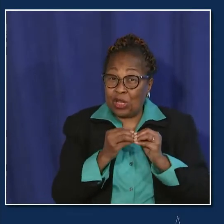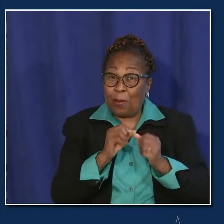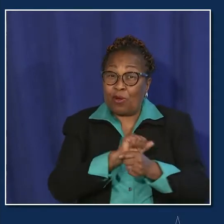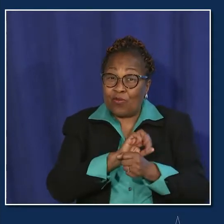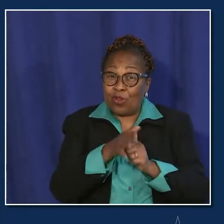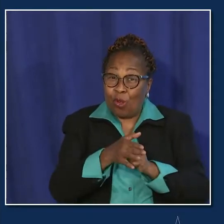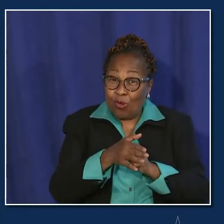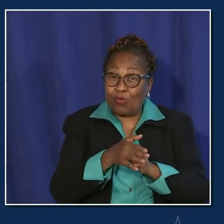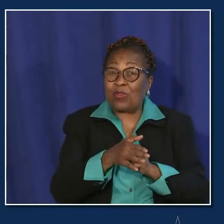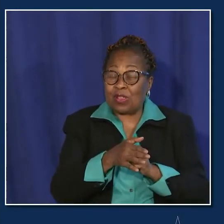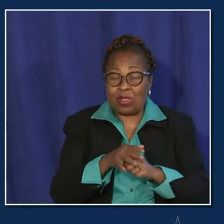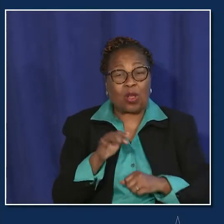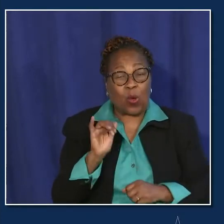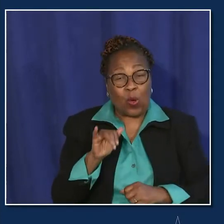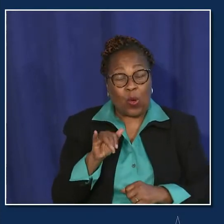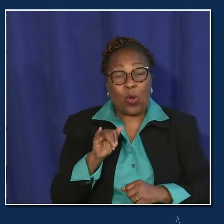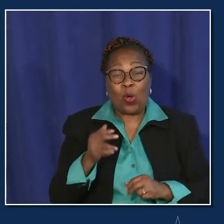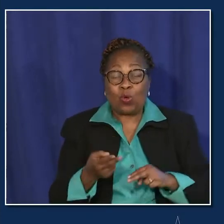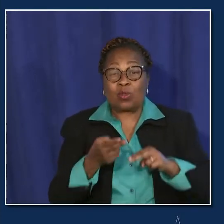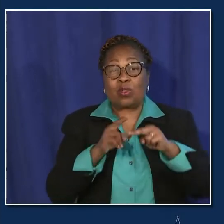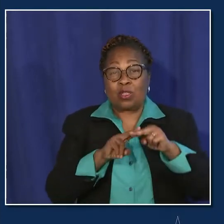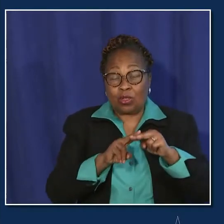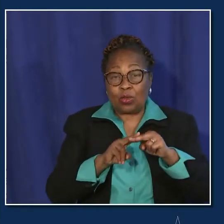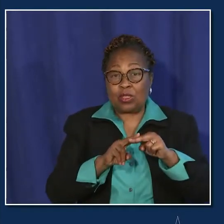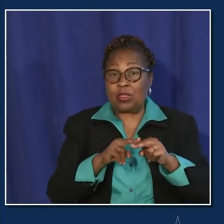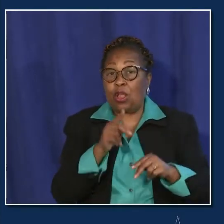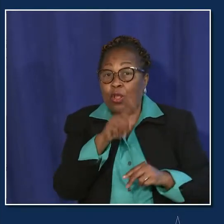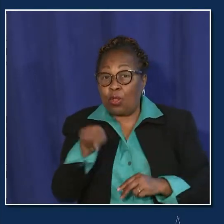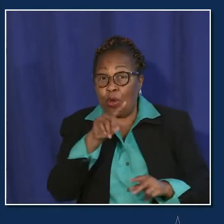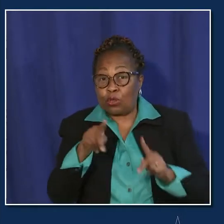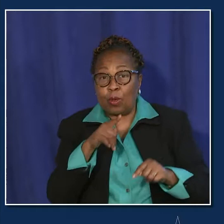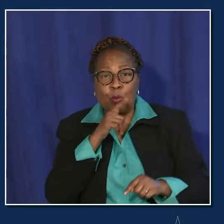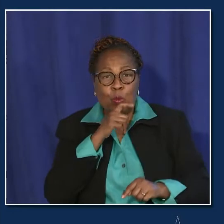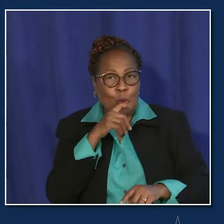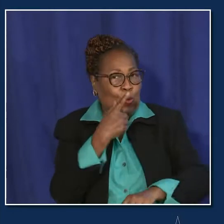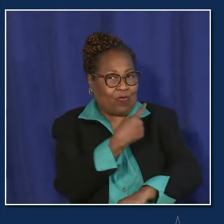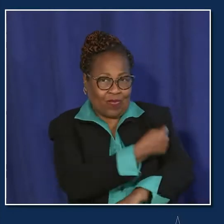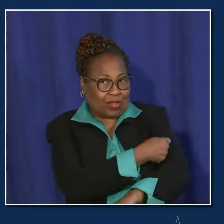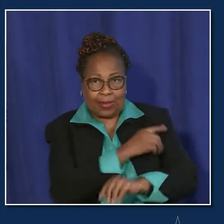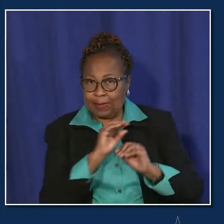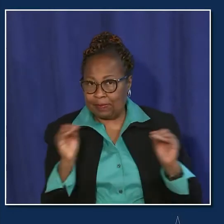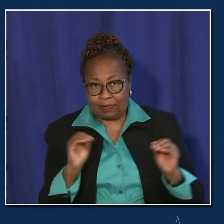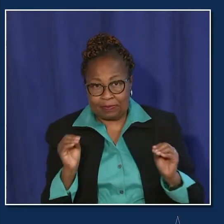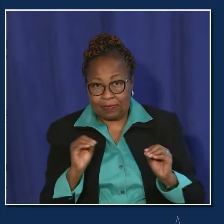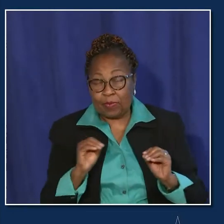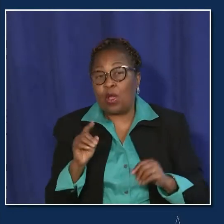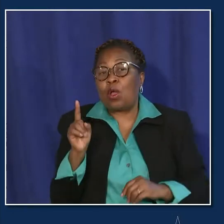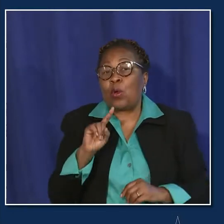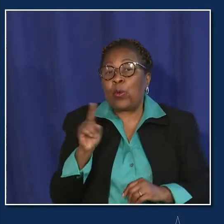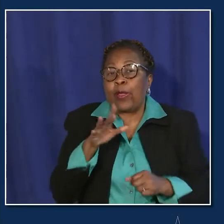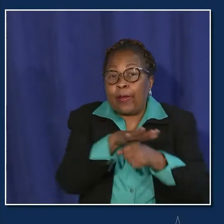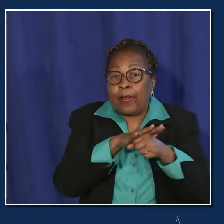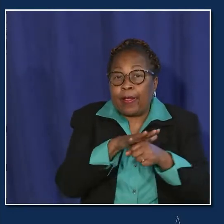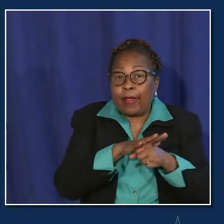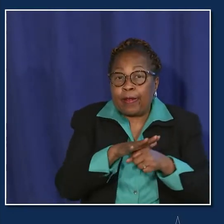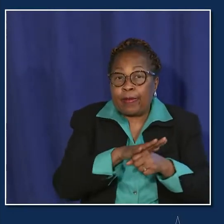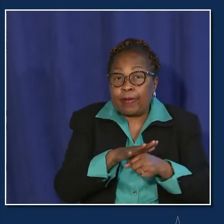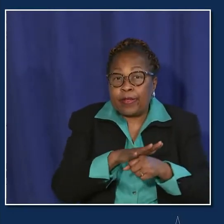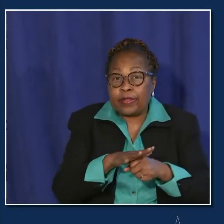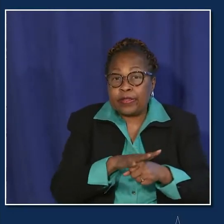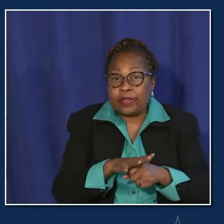COVID-19 cases, we're seeing an increase among unvaccinated individuals and with areas of low vaccination